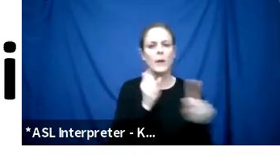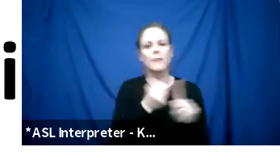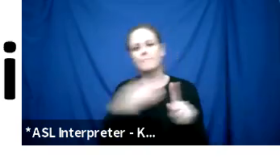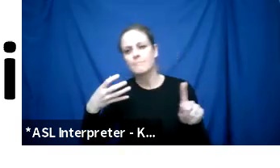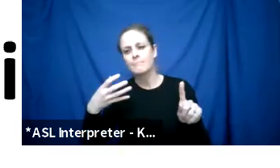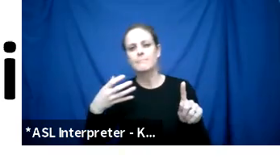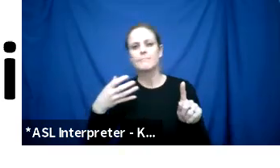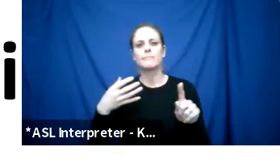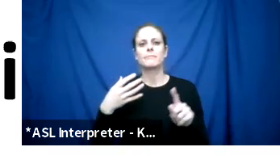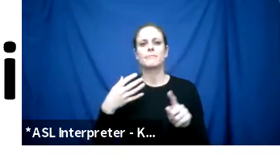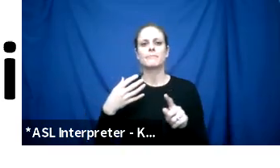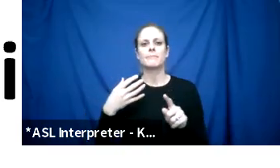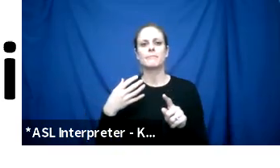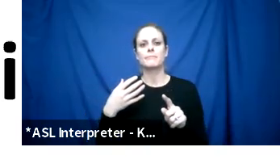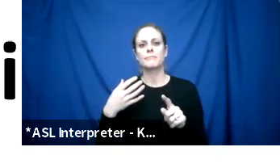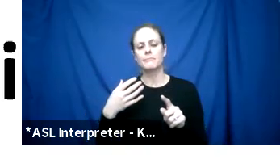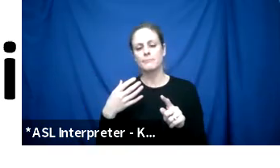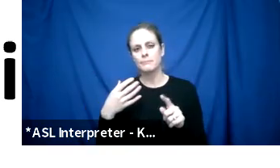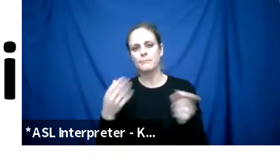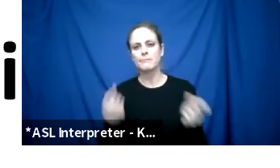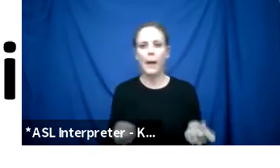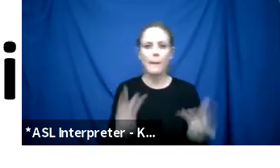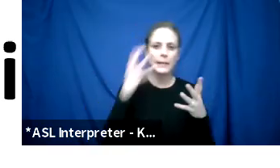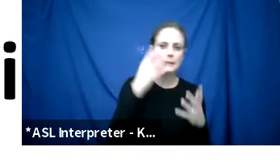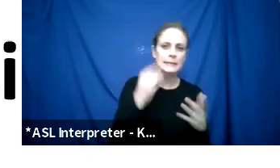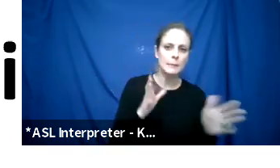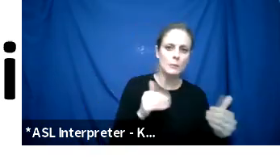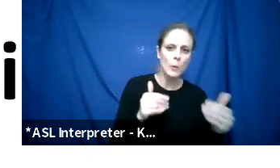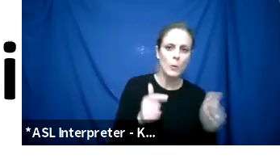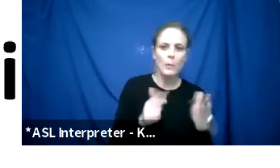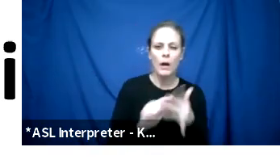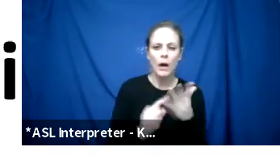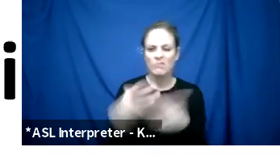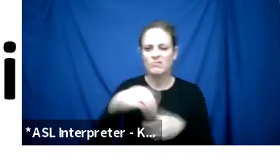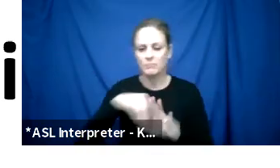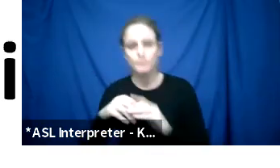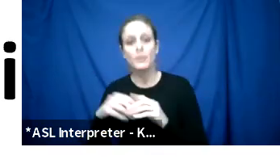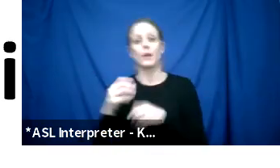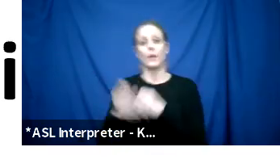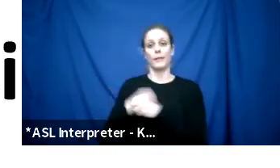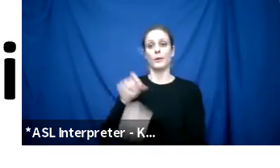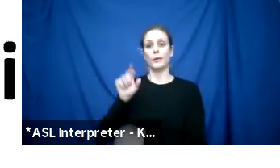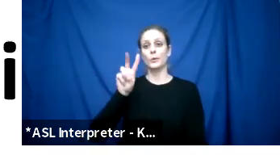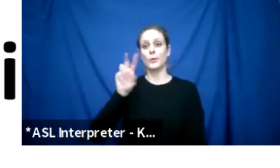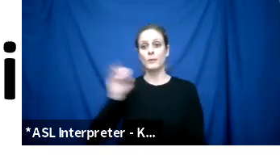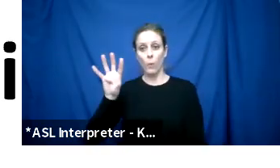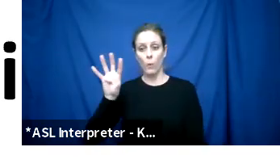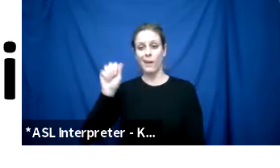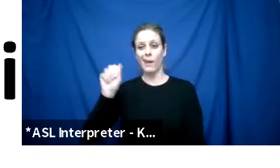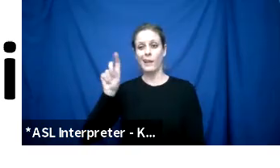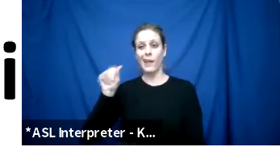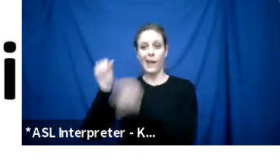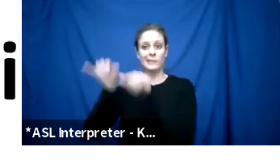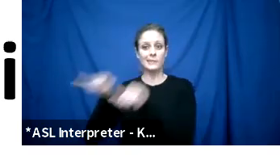patient sleeping rooms and dispersion. Now, in the 2004 ADA accessibility guidelines that the board